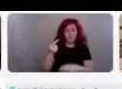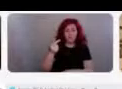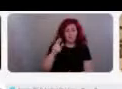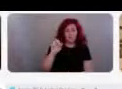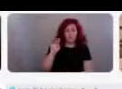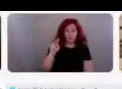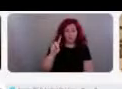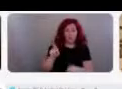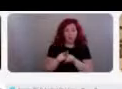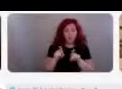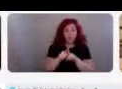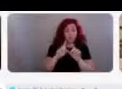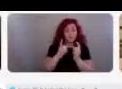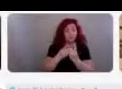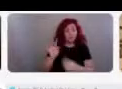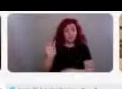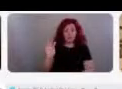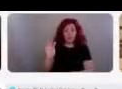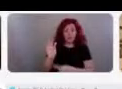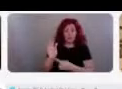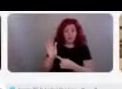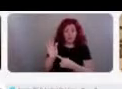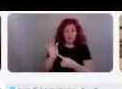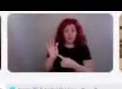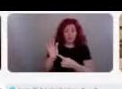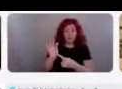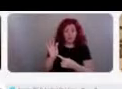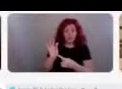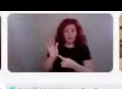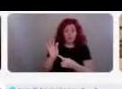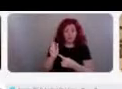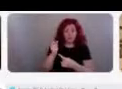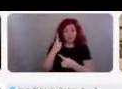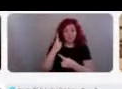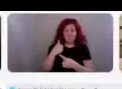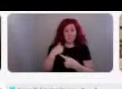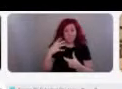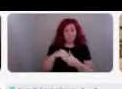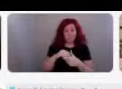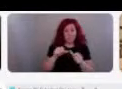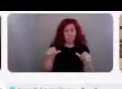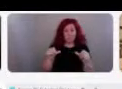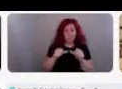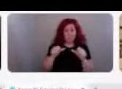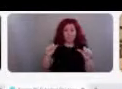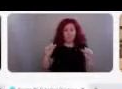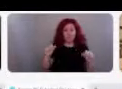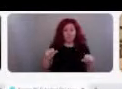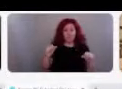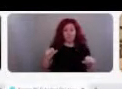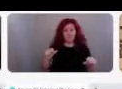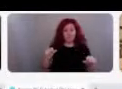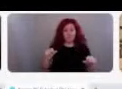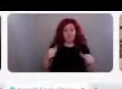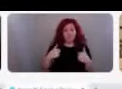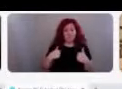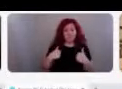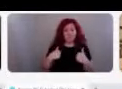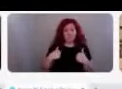the district 9 it puts me in a in an area where i'm possibly uh